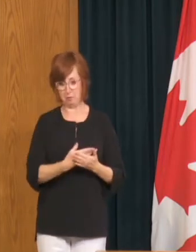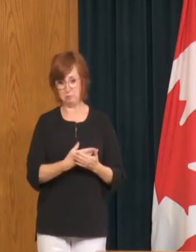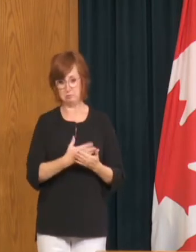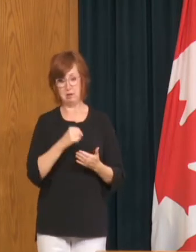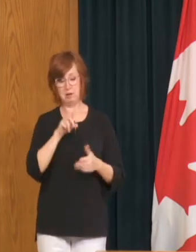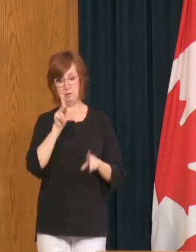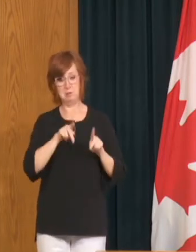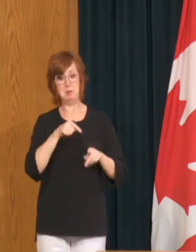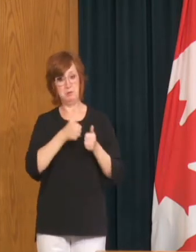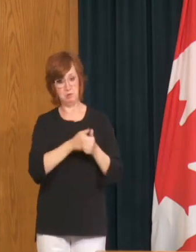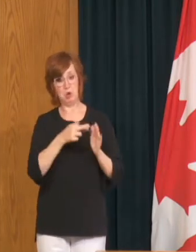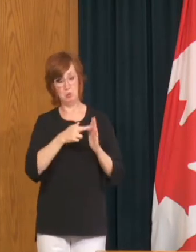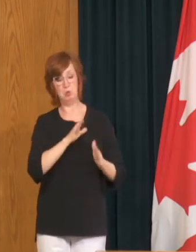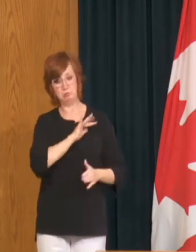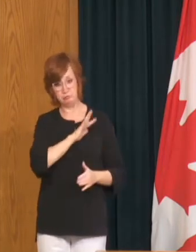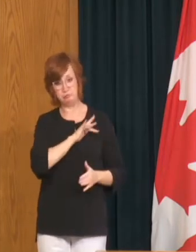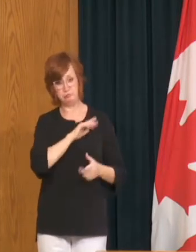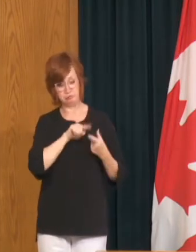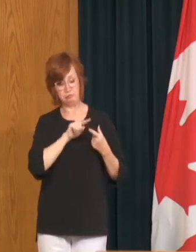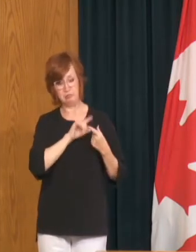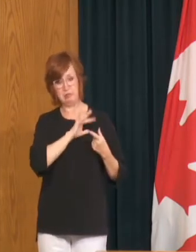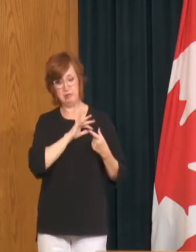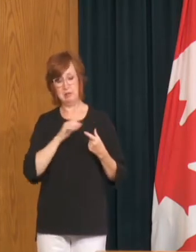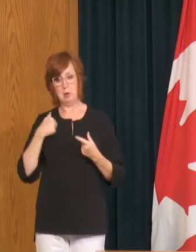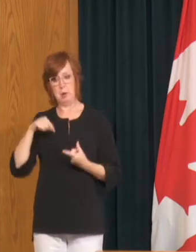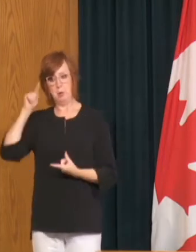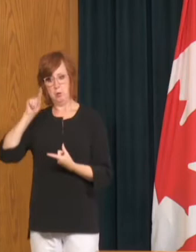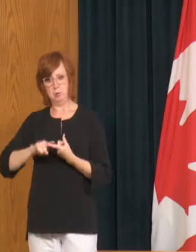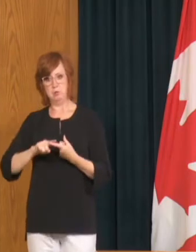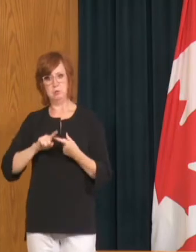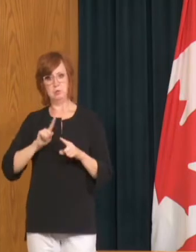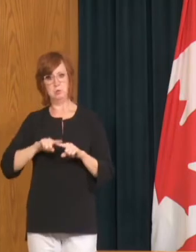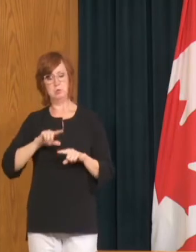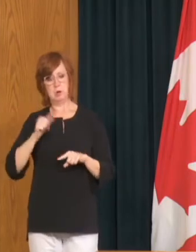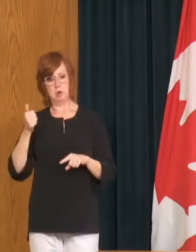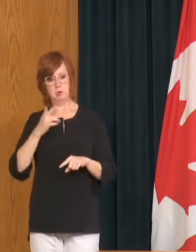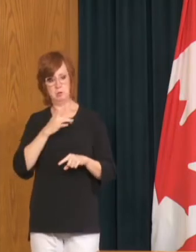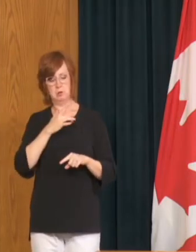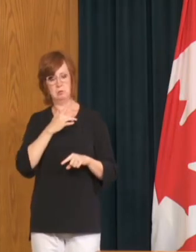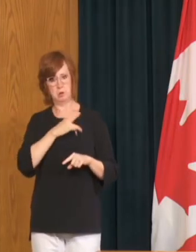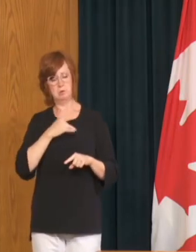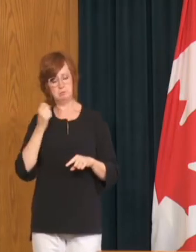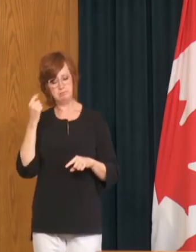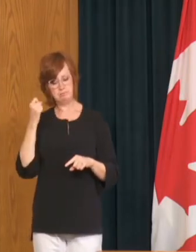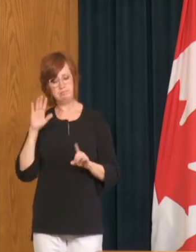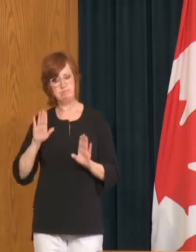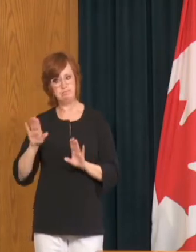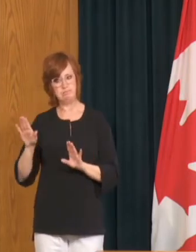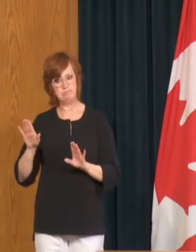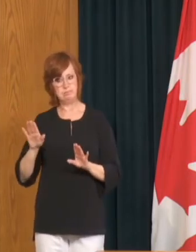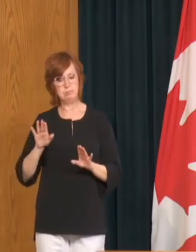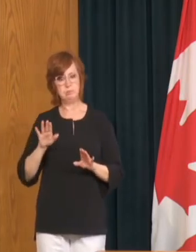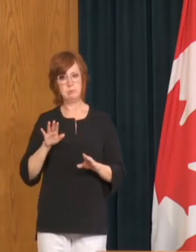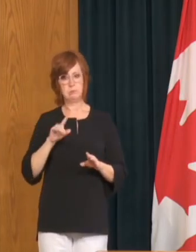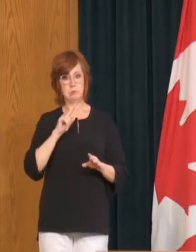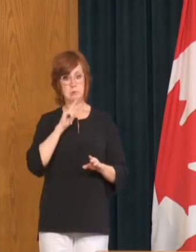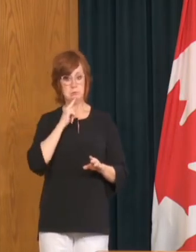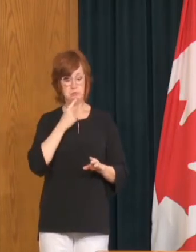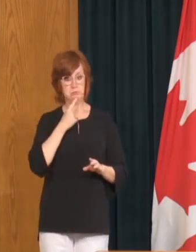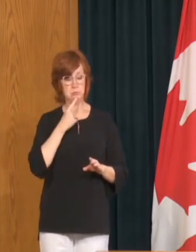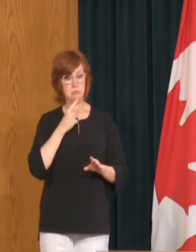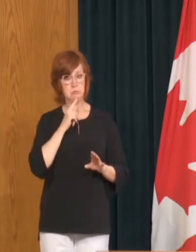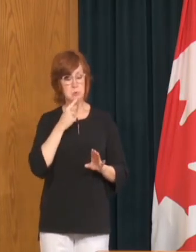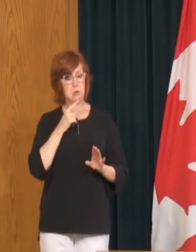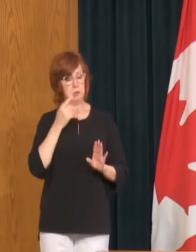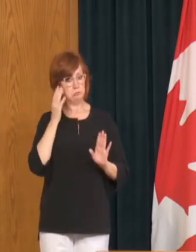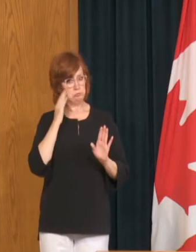numbers are low. Our impacts have been less than other areas, albeit very severe. Our impacts in this province have been severe, and I'm not